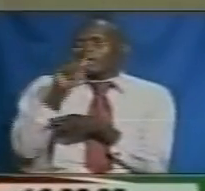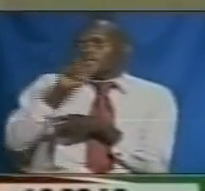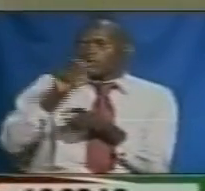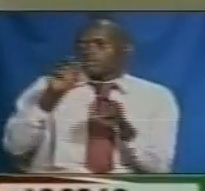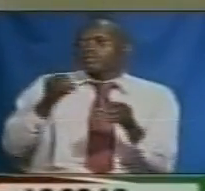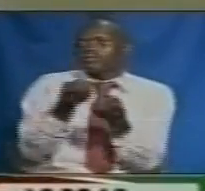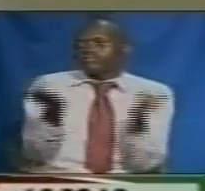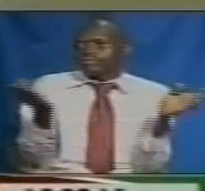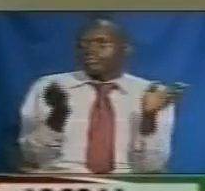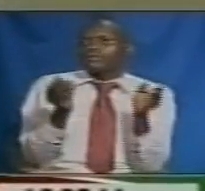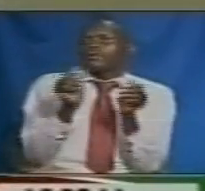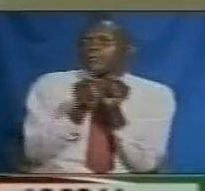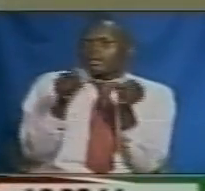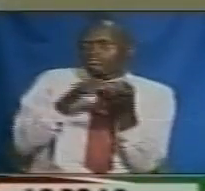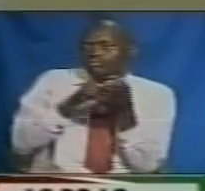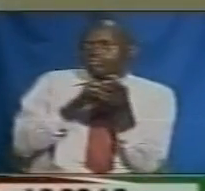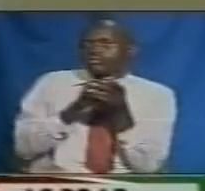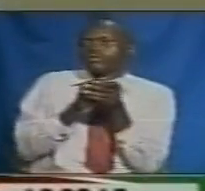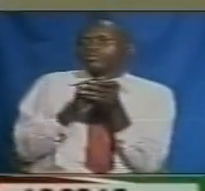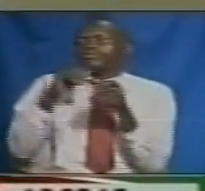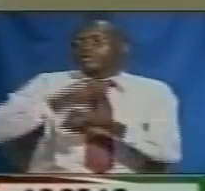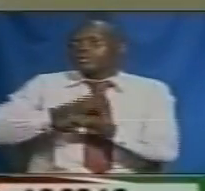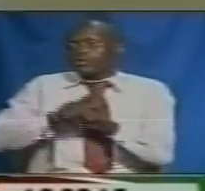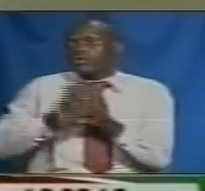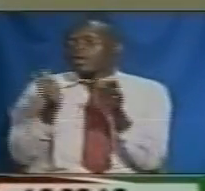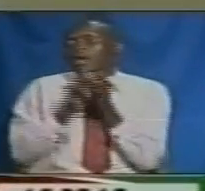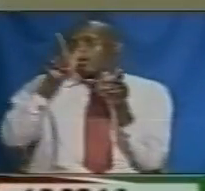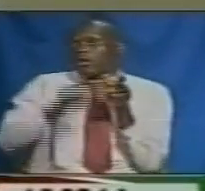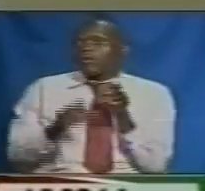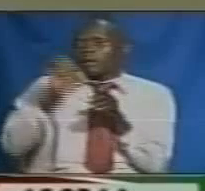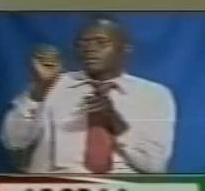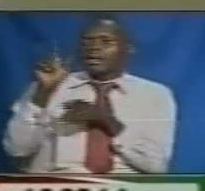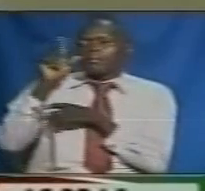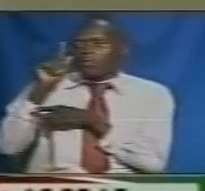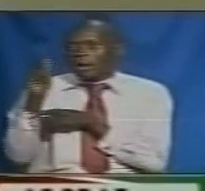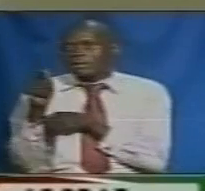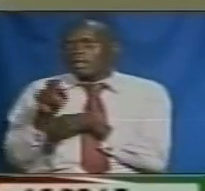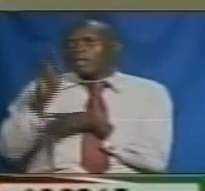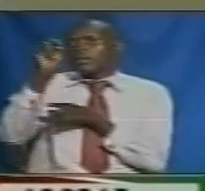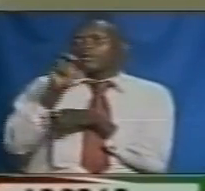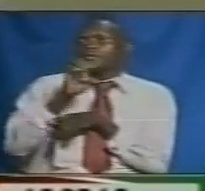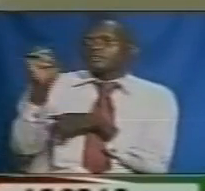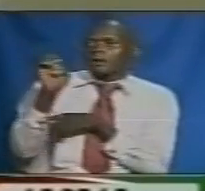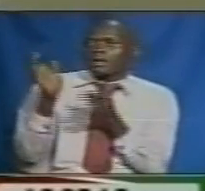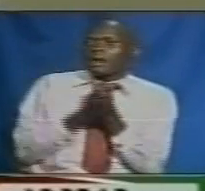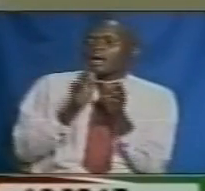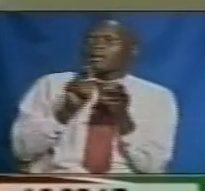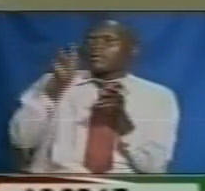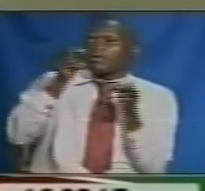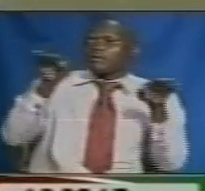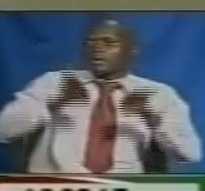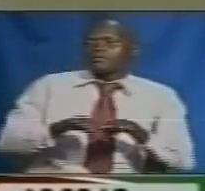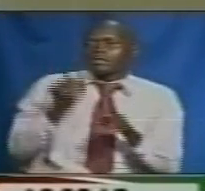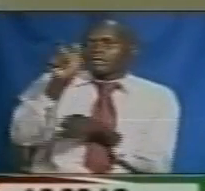Unimix to the schools on the coast, Lower Eastern, Upper Eastern, Northeastern, and North Rift